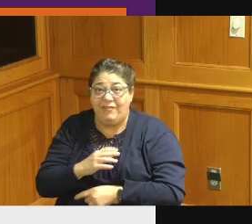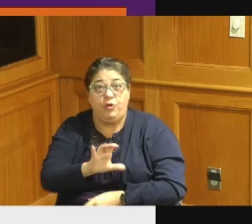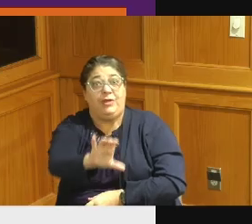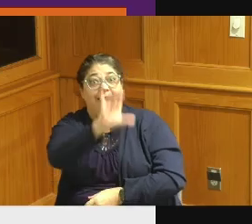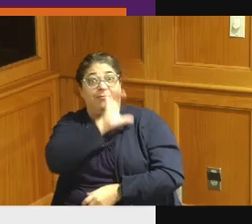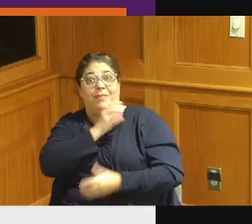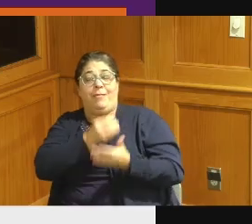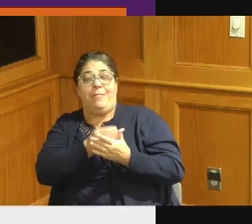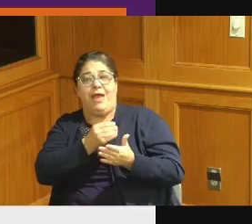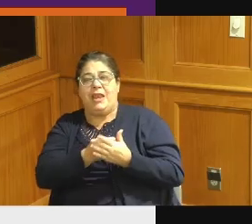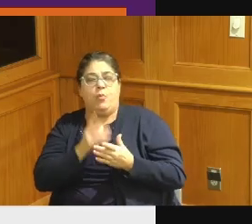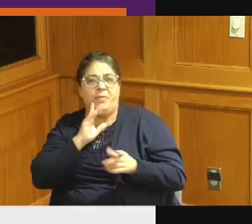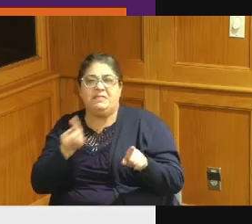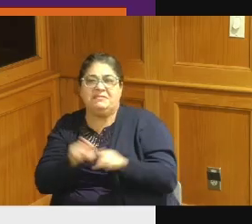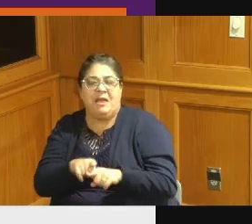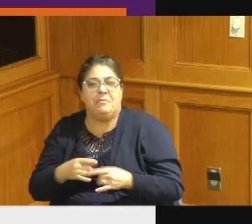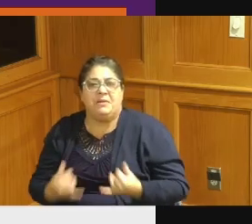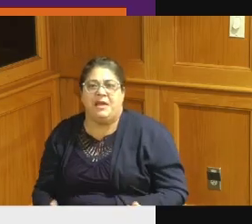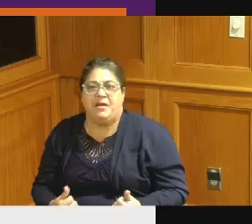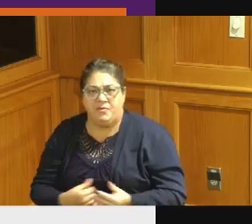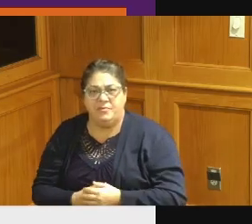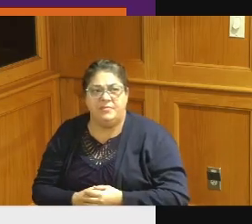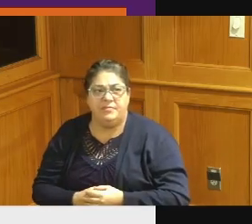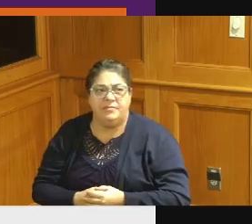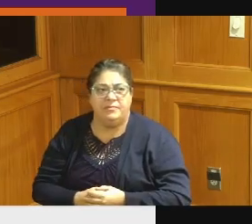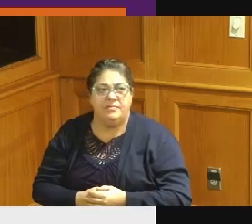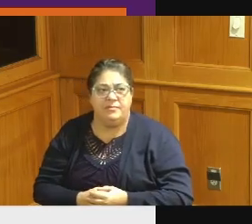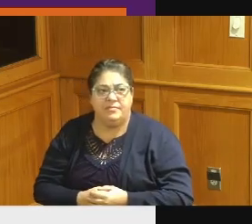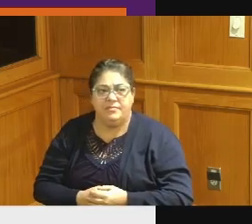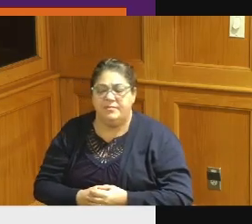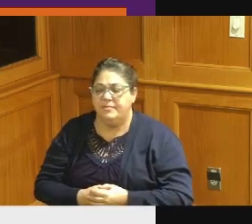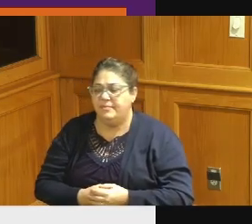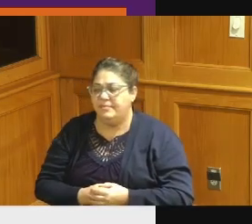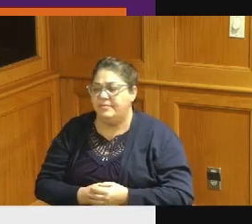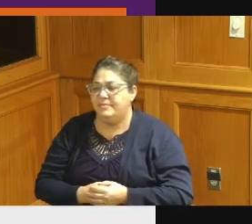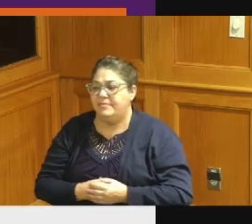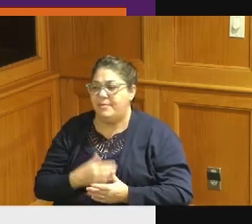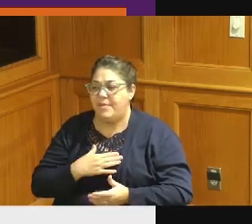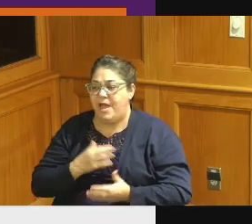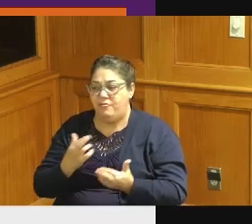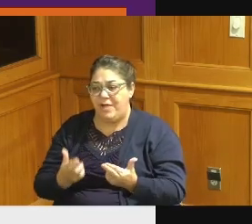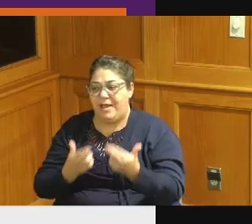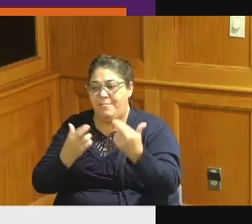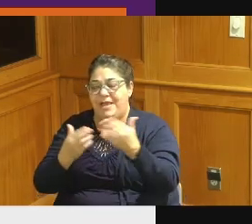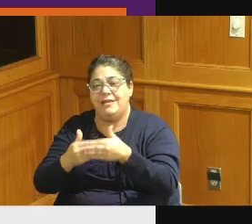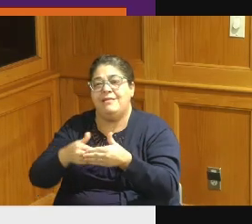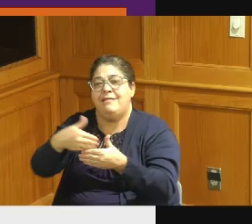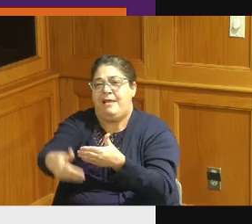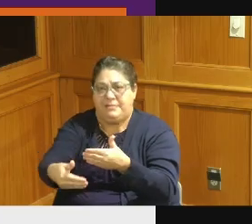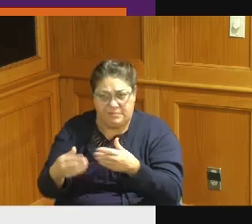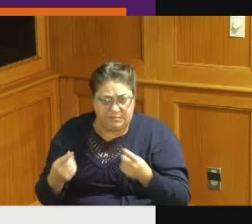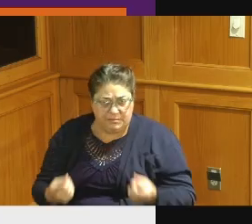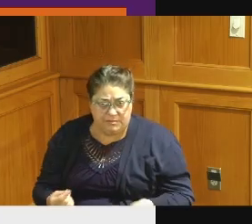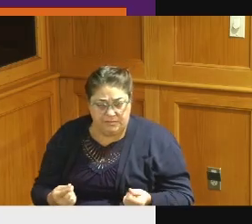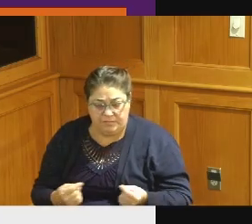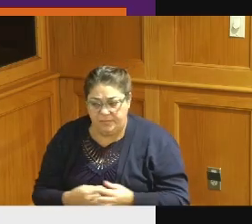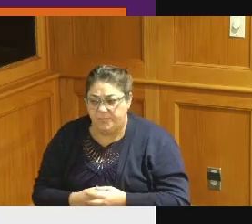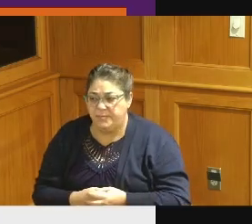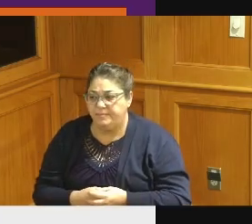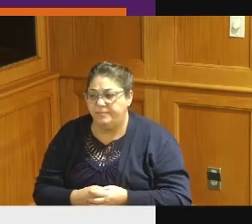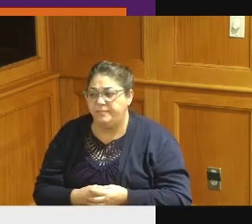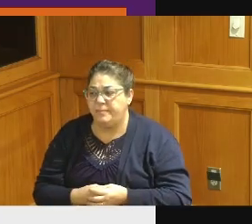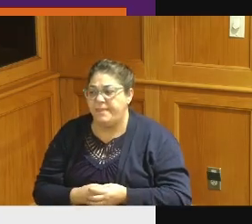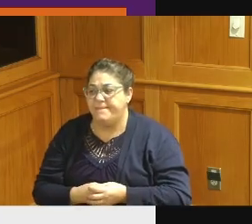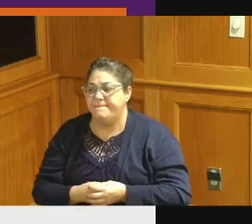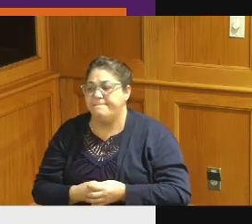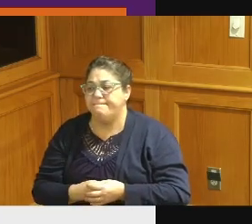This is the end of our report, and this is what's in the end of the report to you all, which is the recommended next steps as far as where we